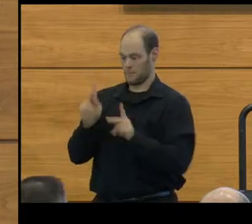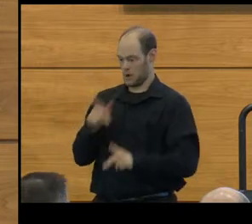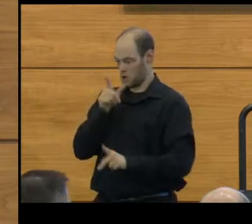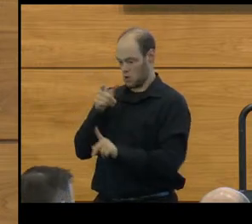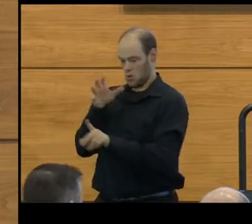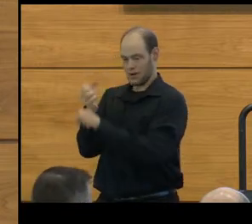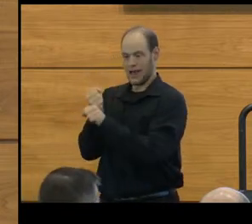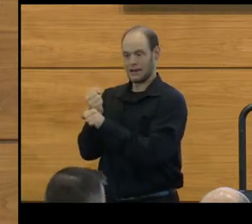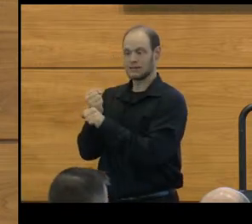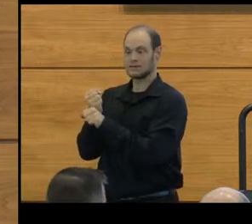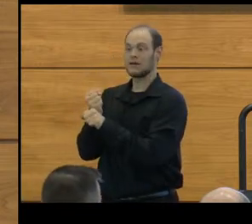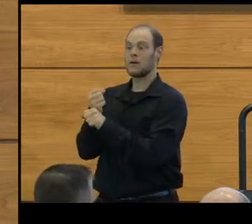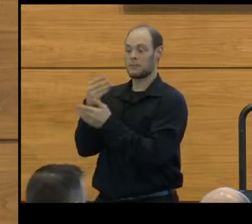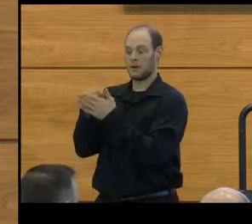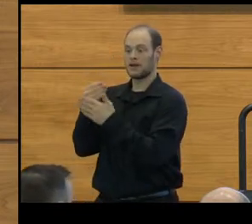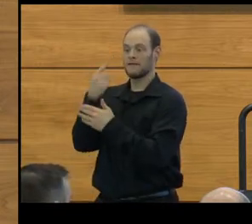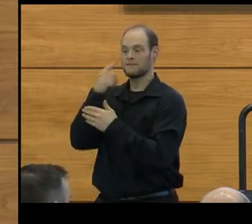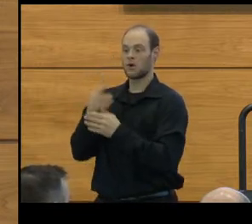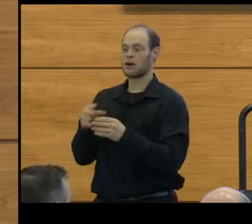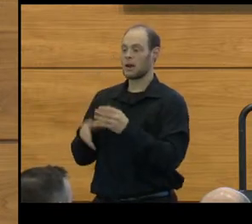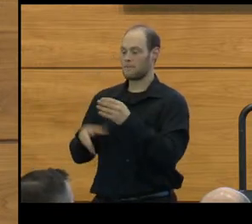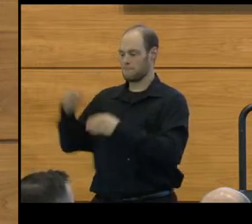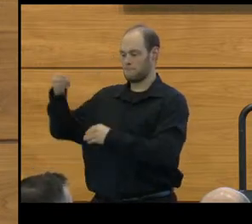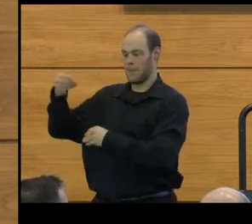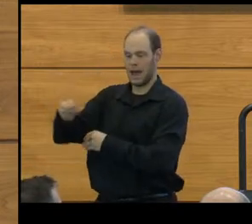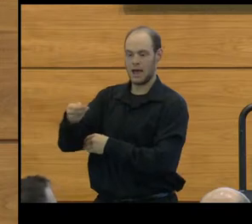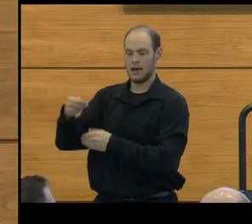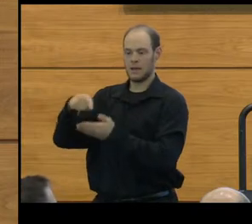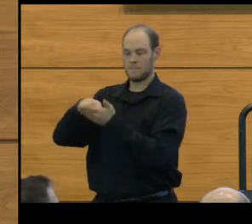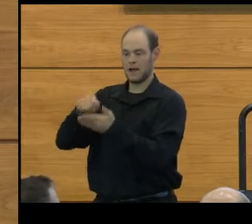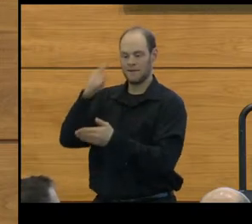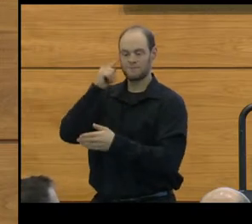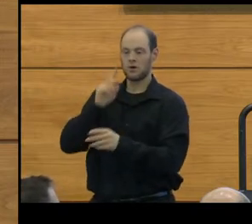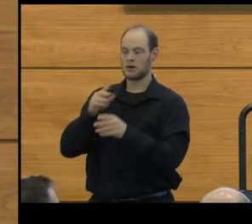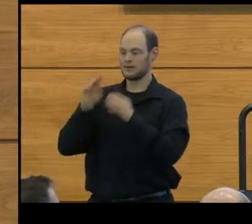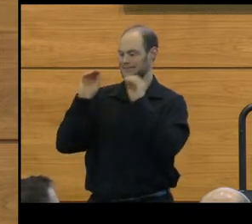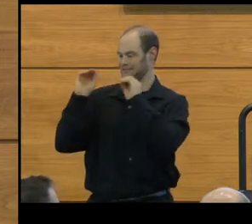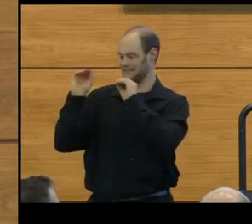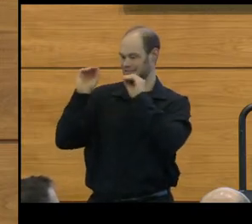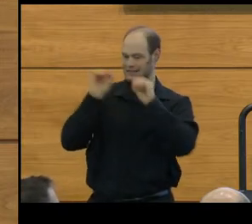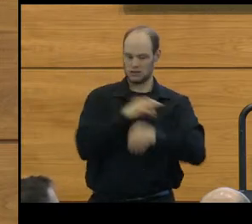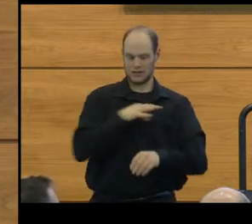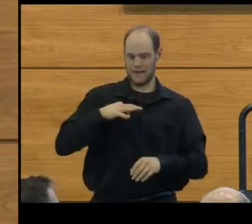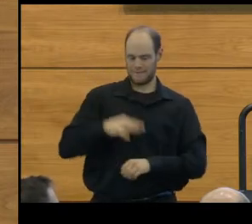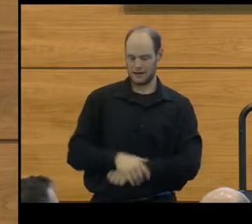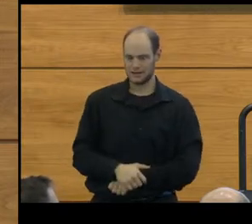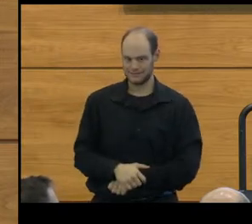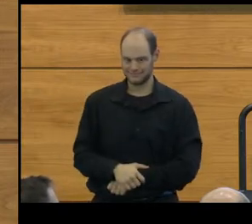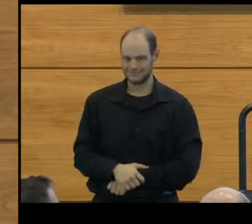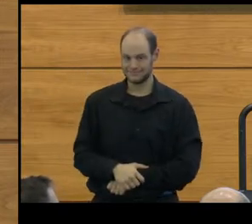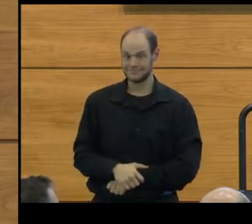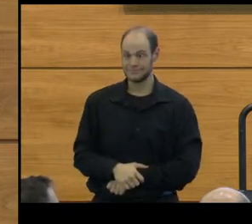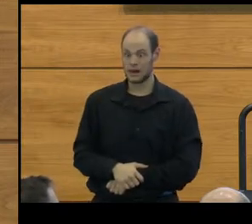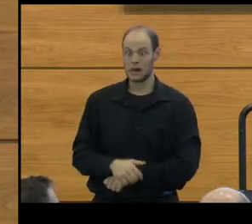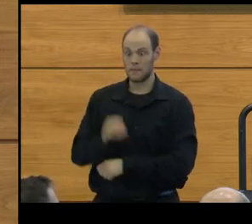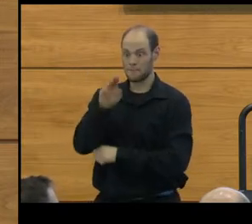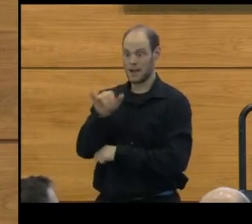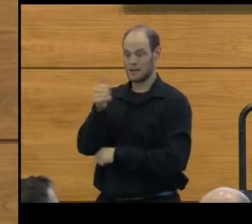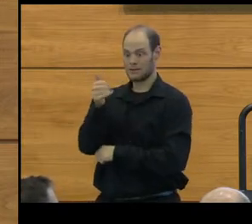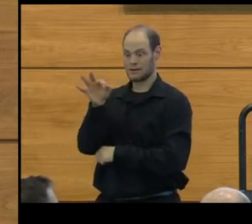should be used for additional compensation to members of the instructing staff. In May